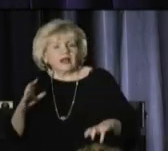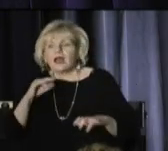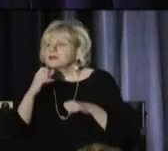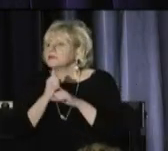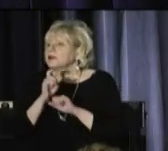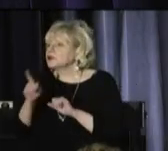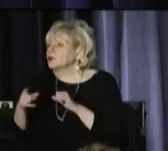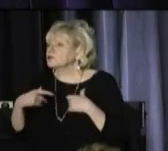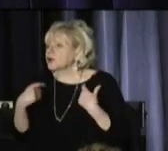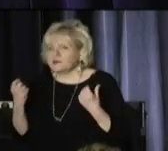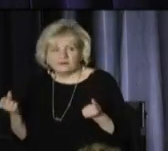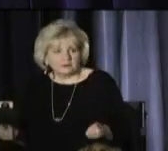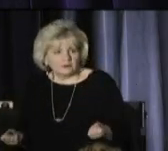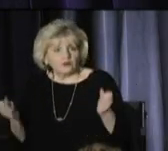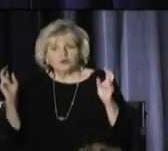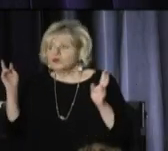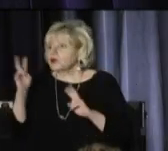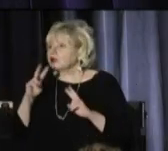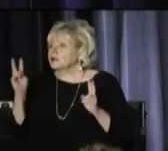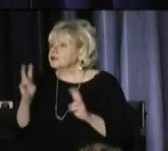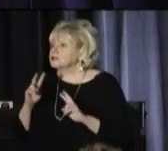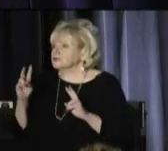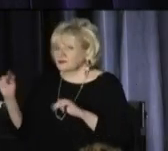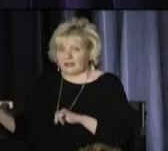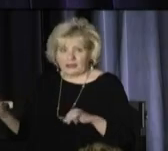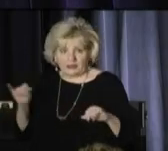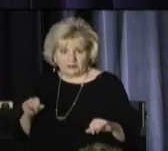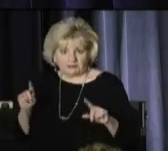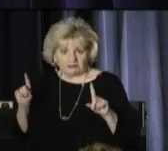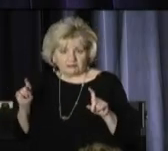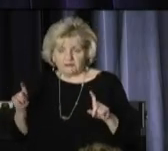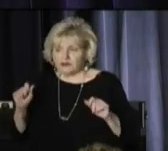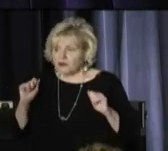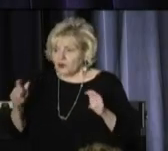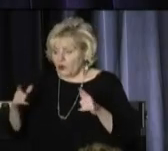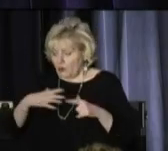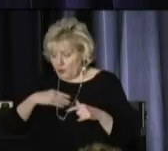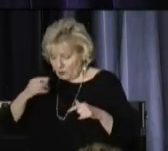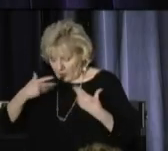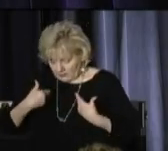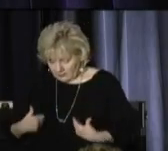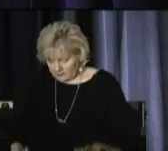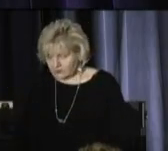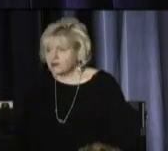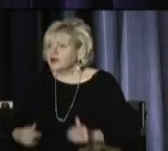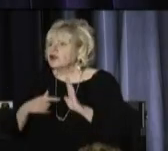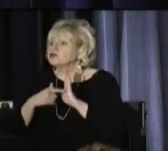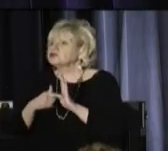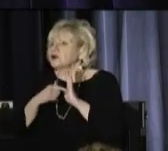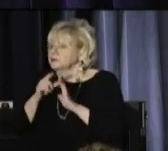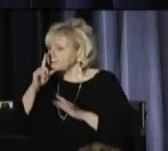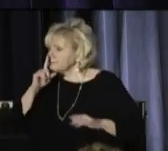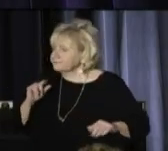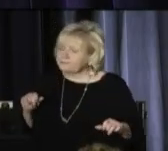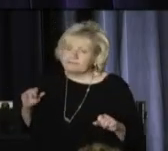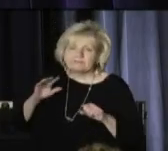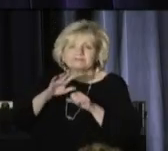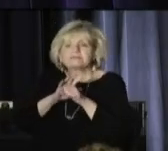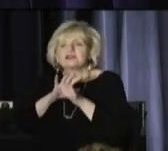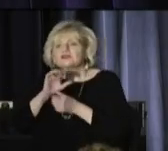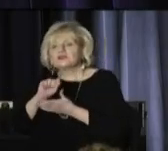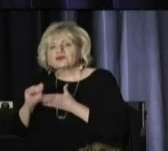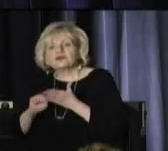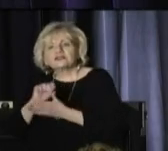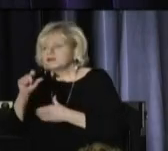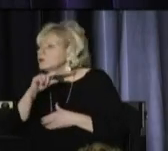brave or reckless. Are those the same? All white like this shows undue devotion to the saints, and our priests don't want